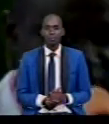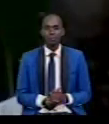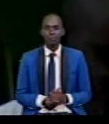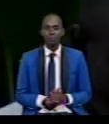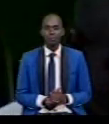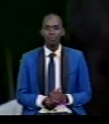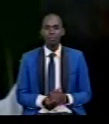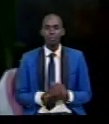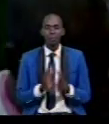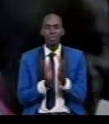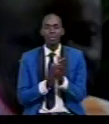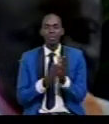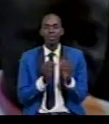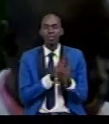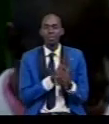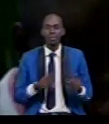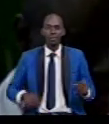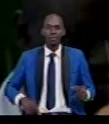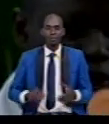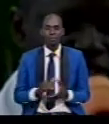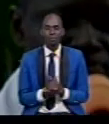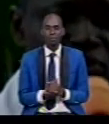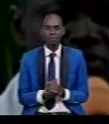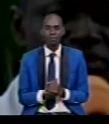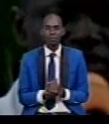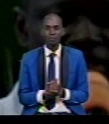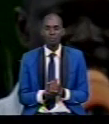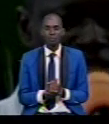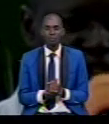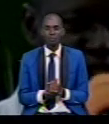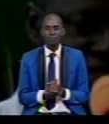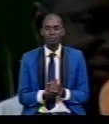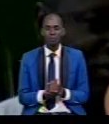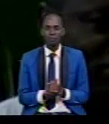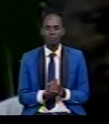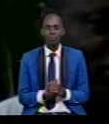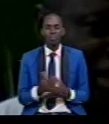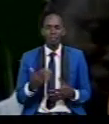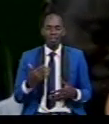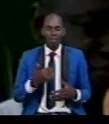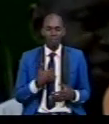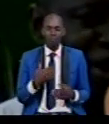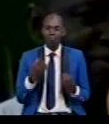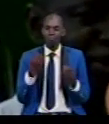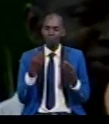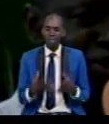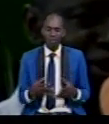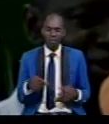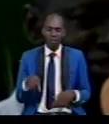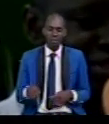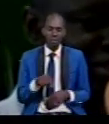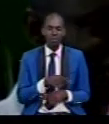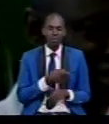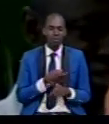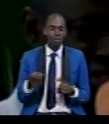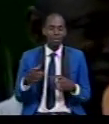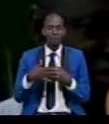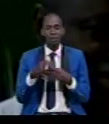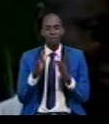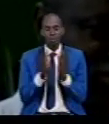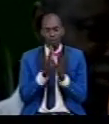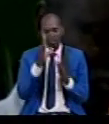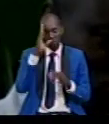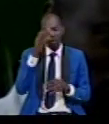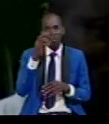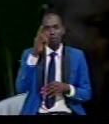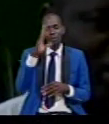Praise the Lord. Our brother had a multiple leg injury. After the prayer of the man of God, he received his